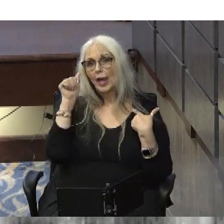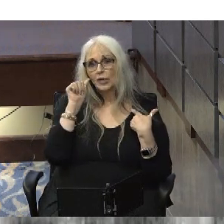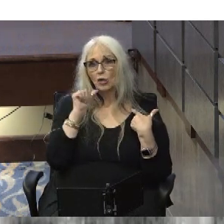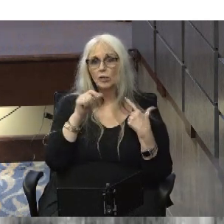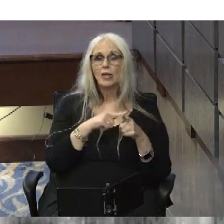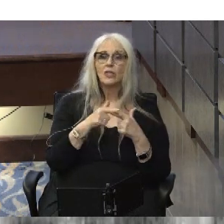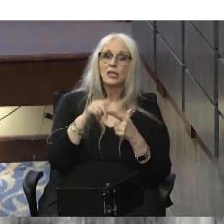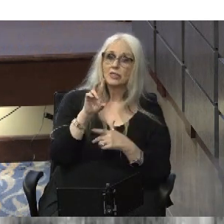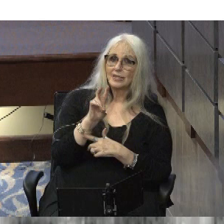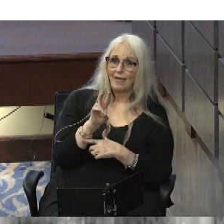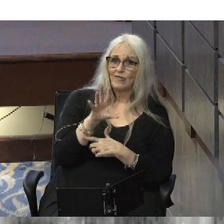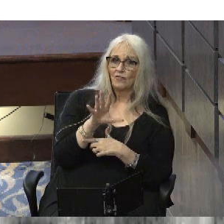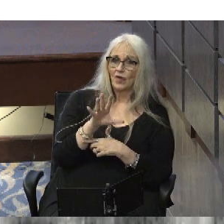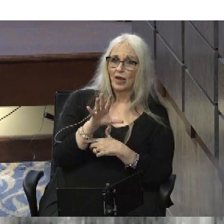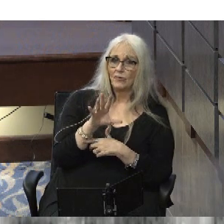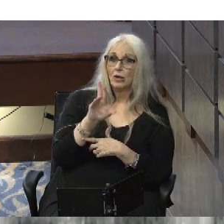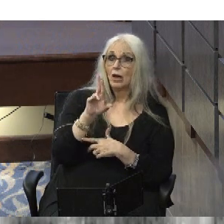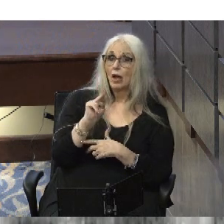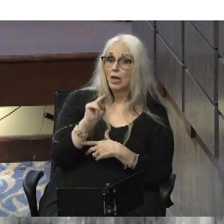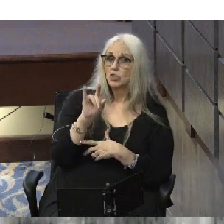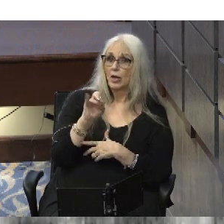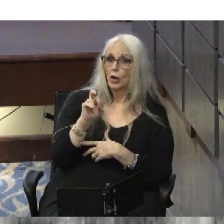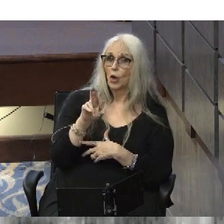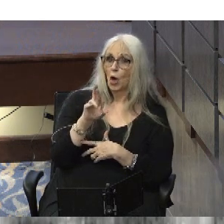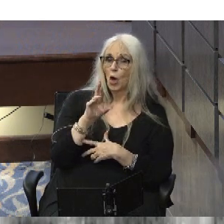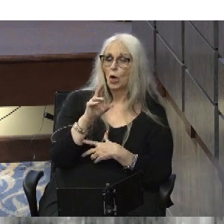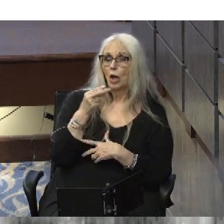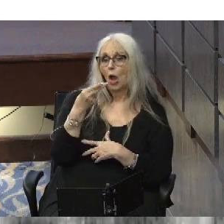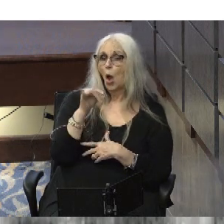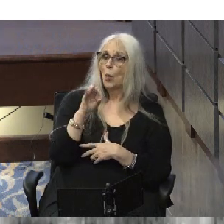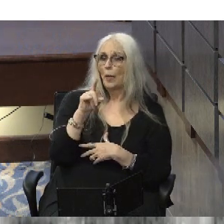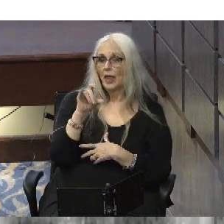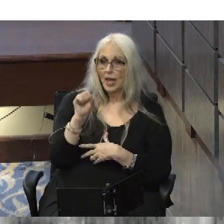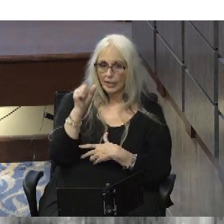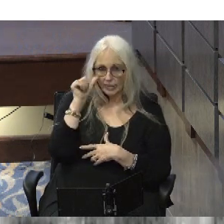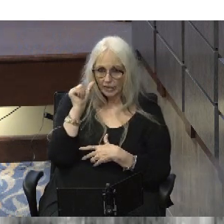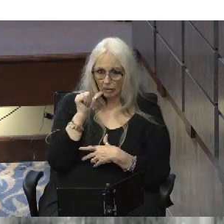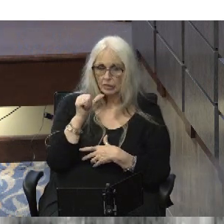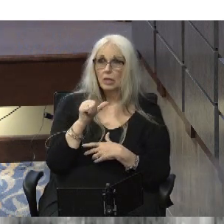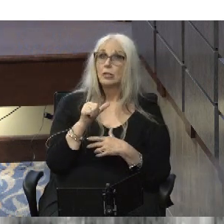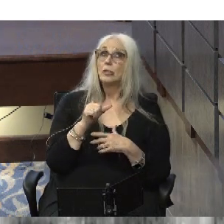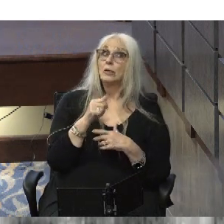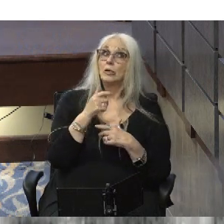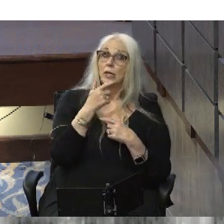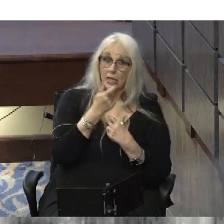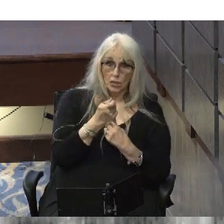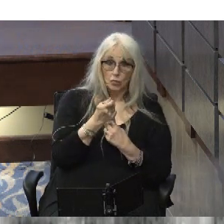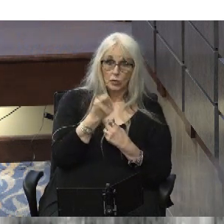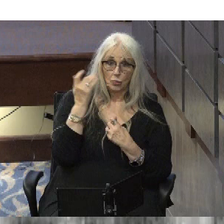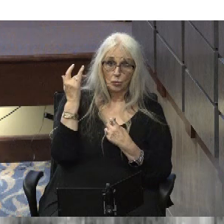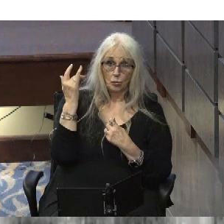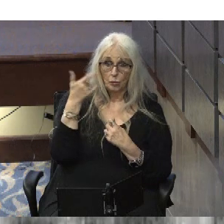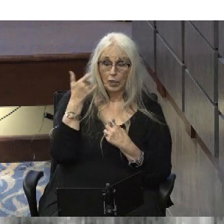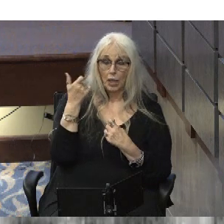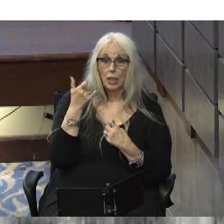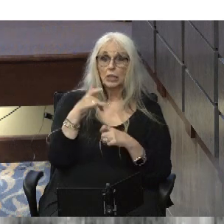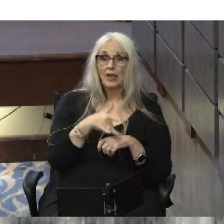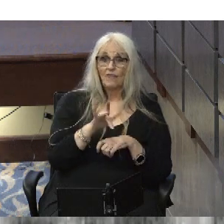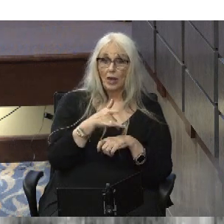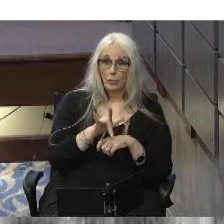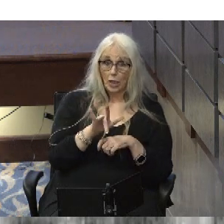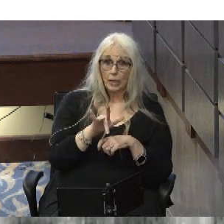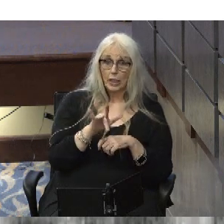had 75 unsheltered homeless adults, which is interesting because the